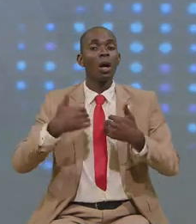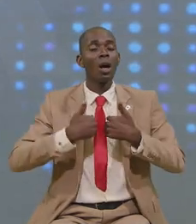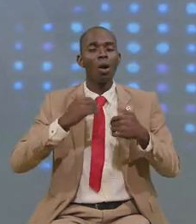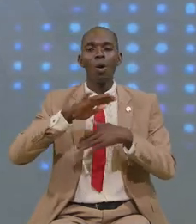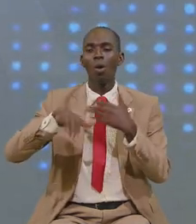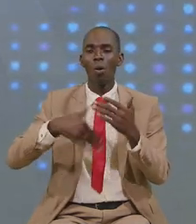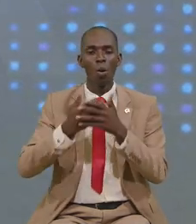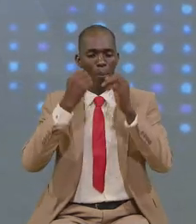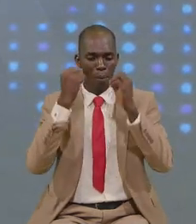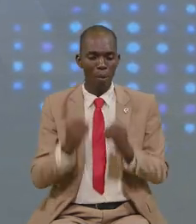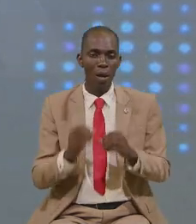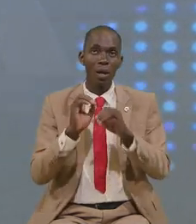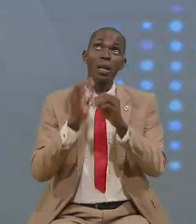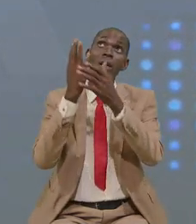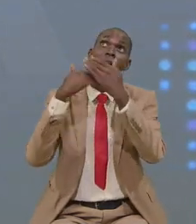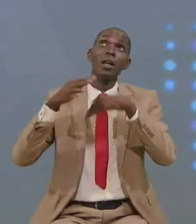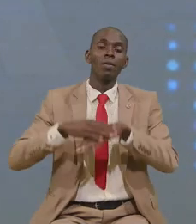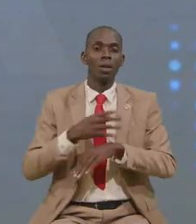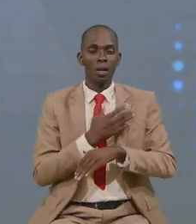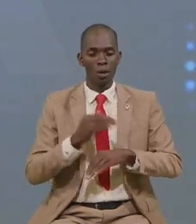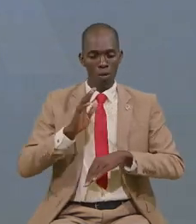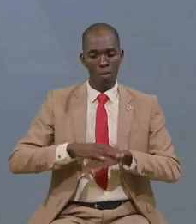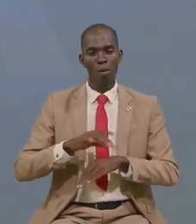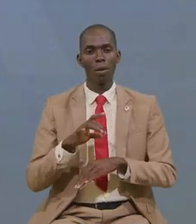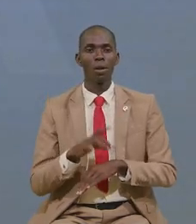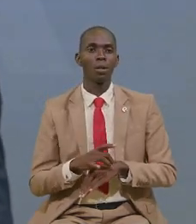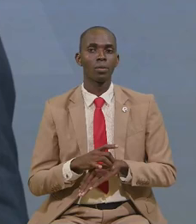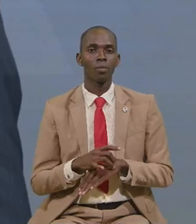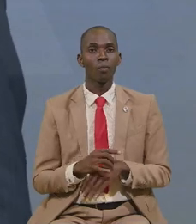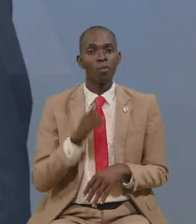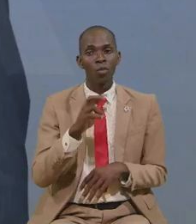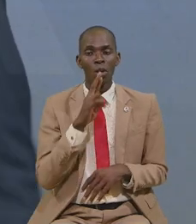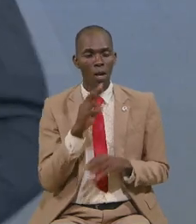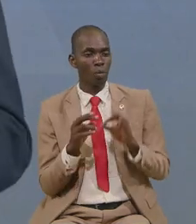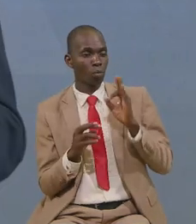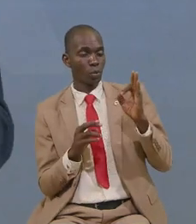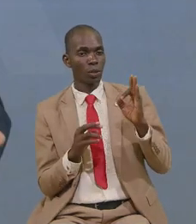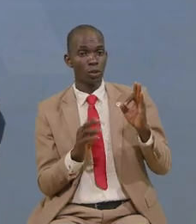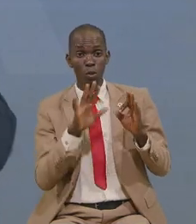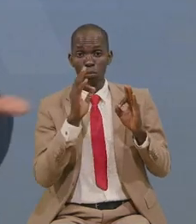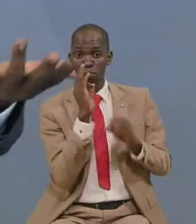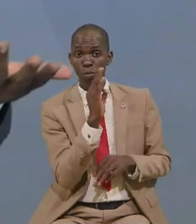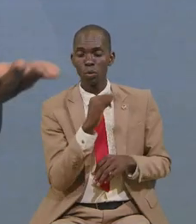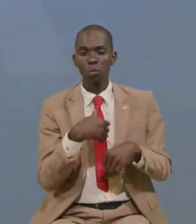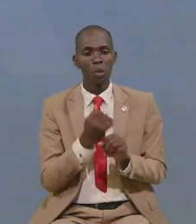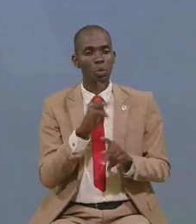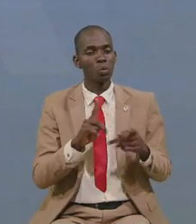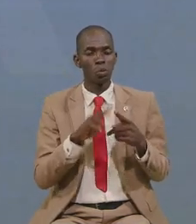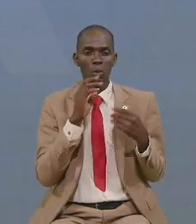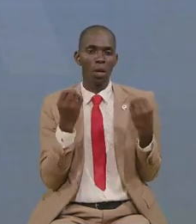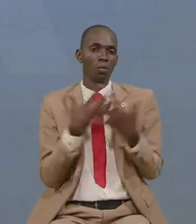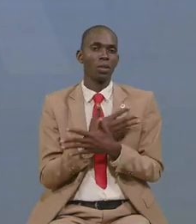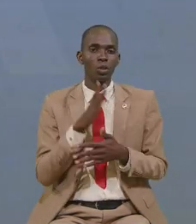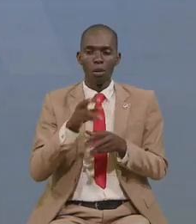heaven and on earth. Their preaching makes them afraid. Their analysis makes them